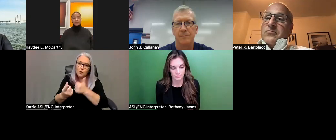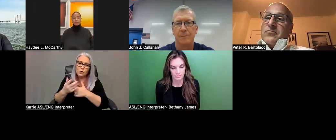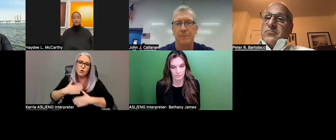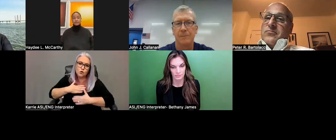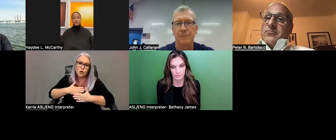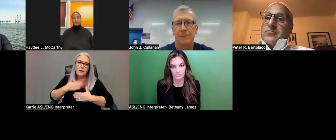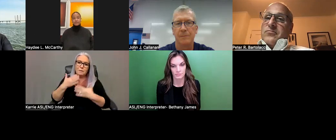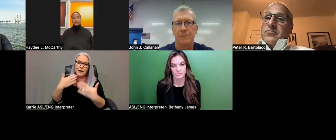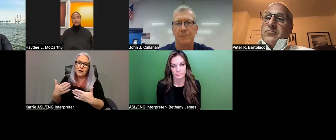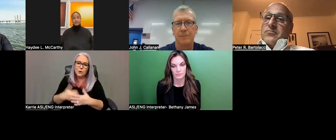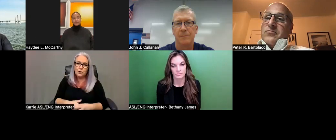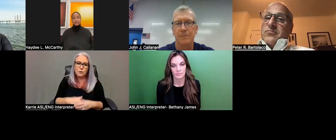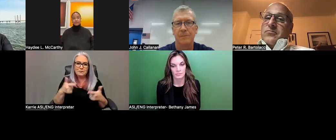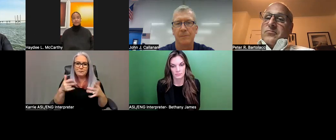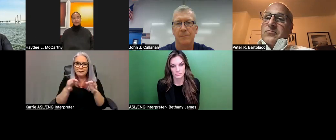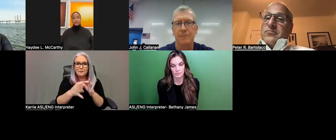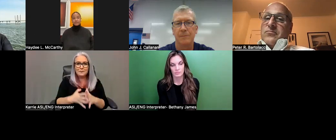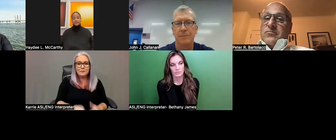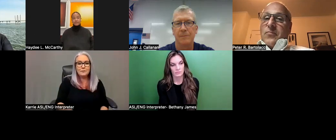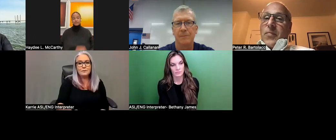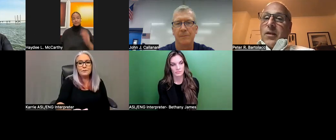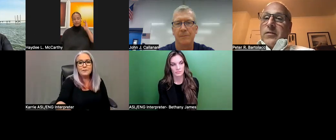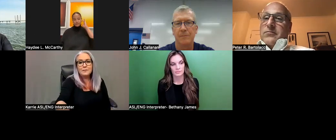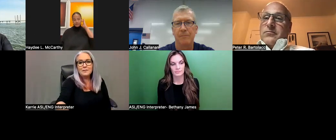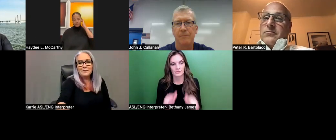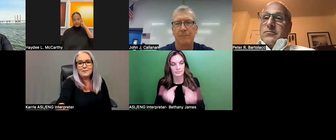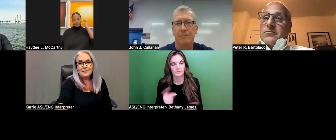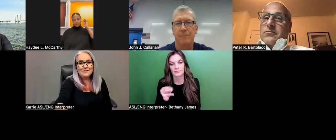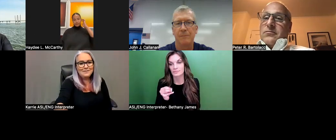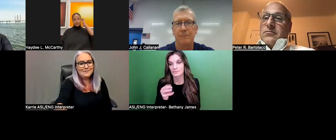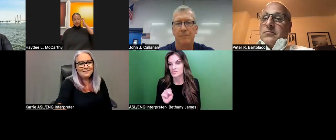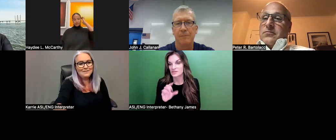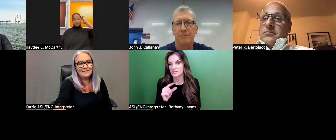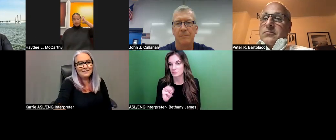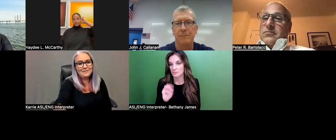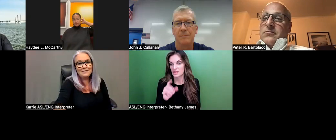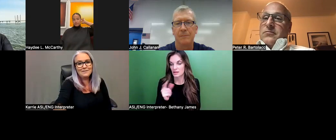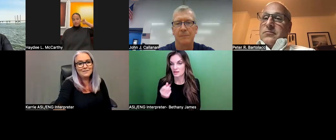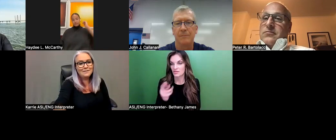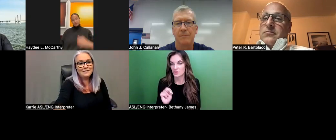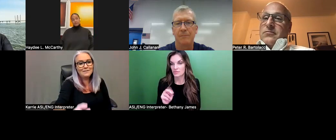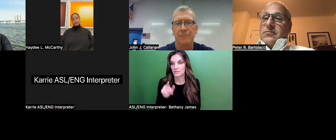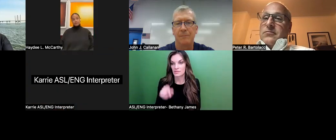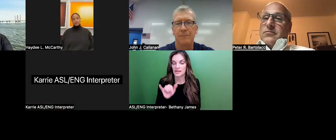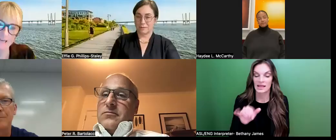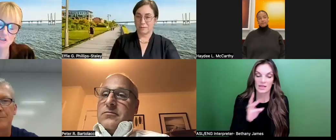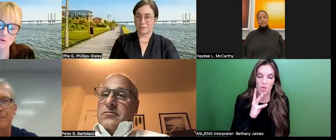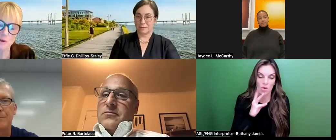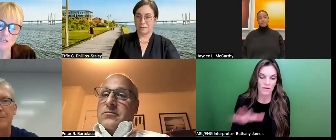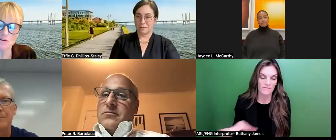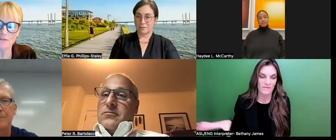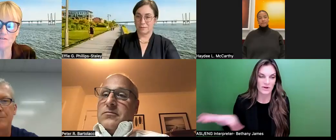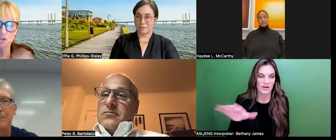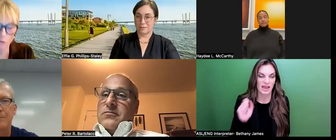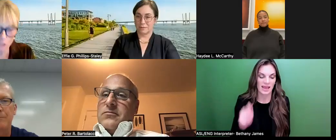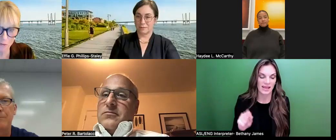you. Ms. McGovern? Hi, the waterfront, you got to kind of look at it in two